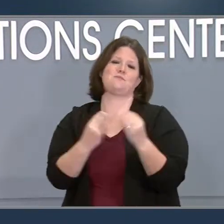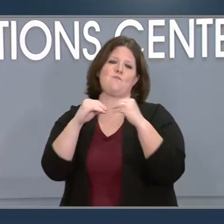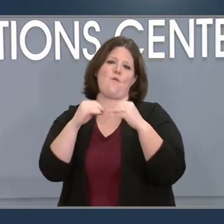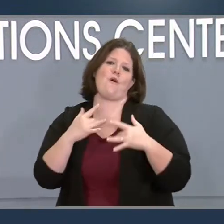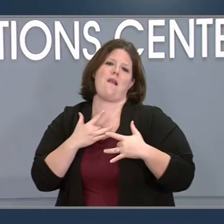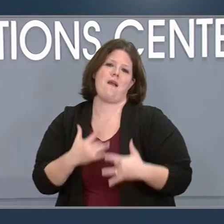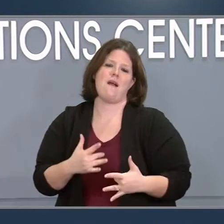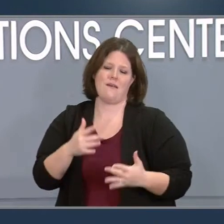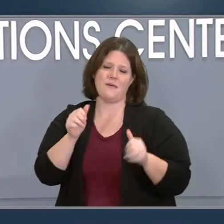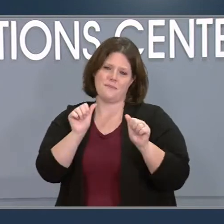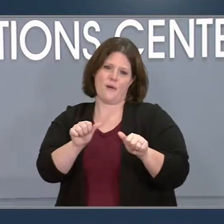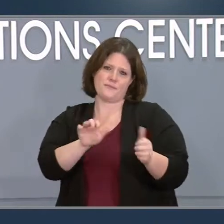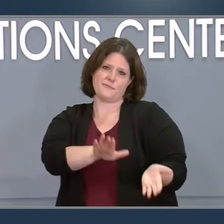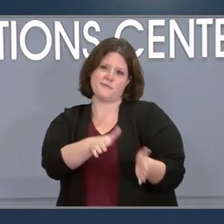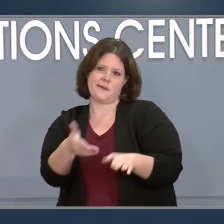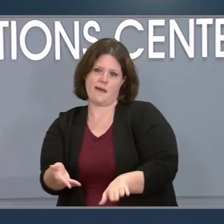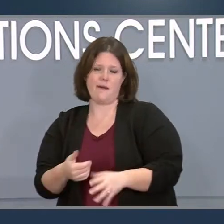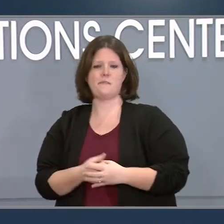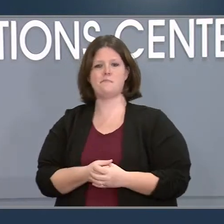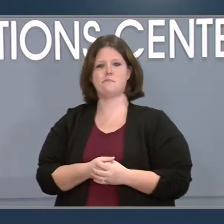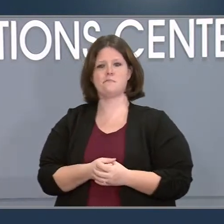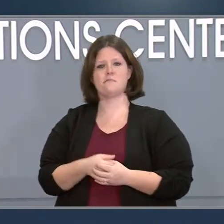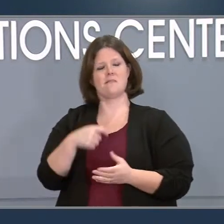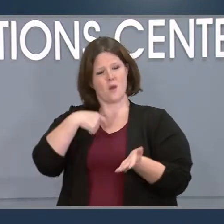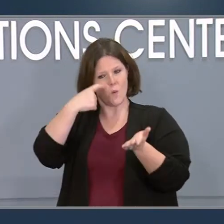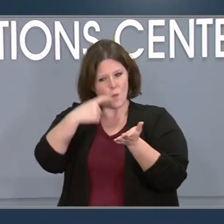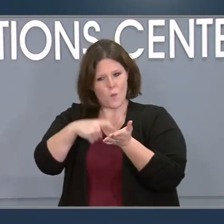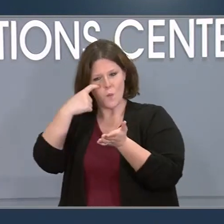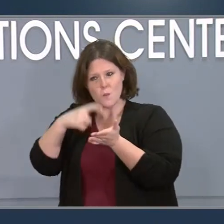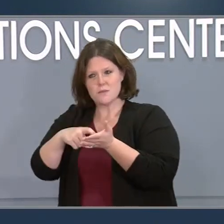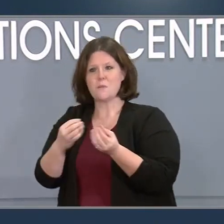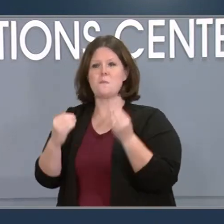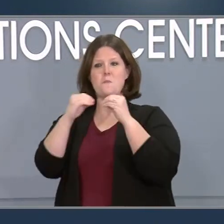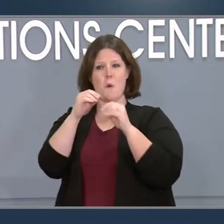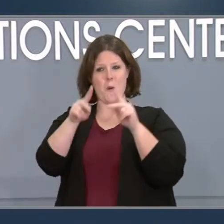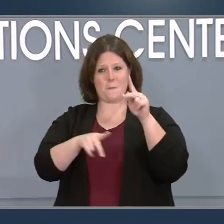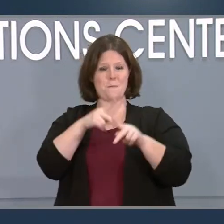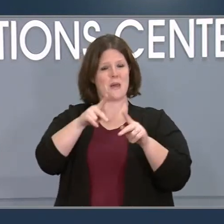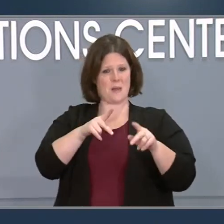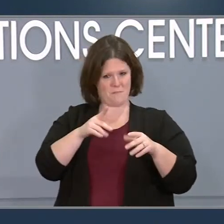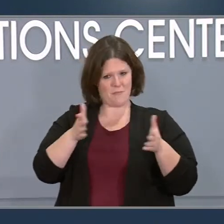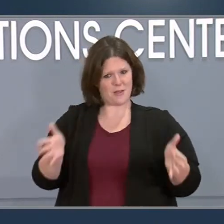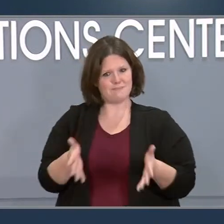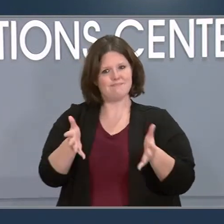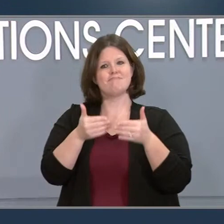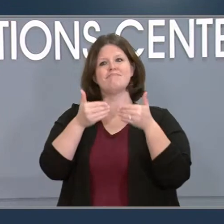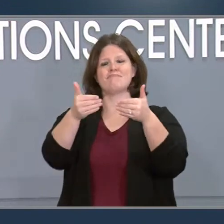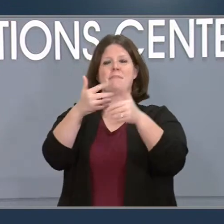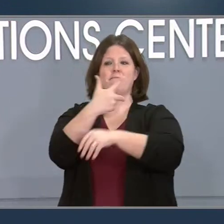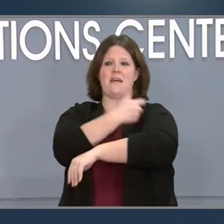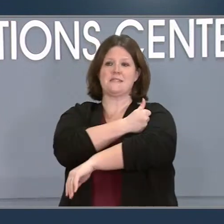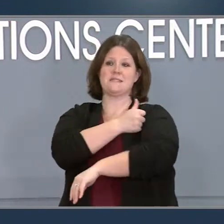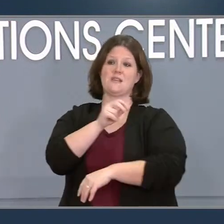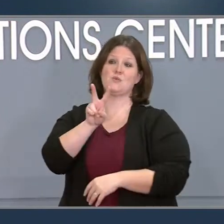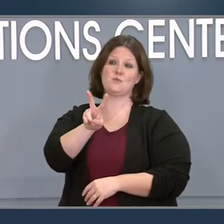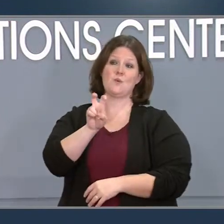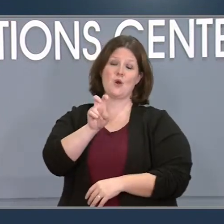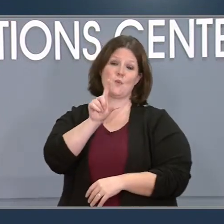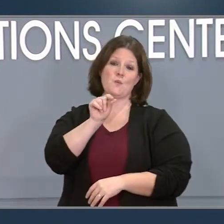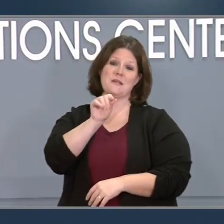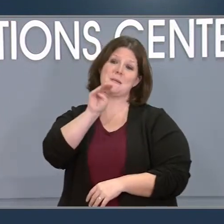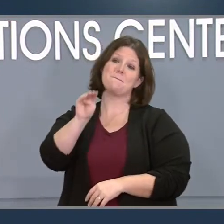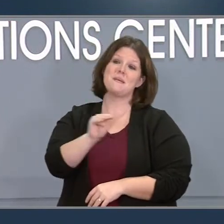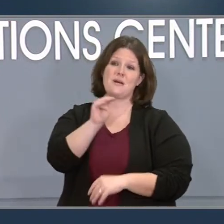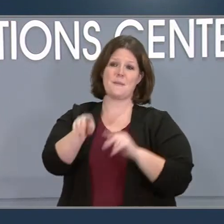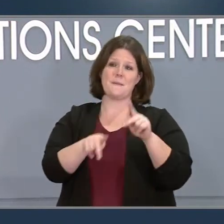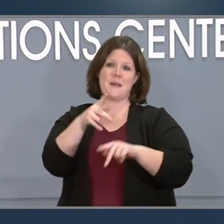every day more people are making the decision to get vaccinated. More than 220 million Americans have been safely vaccinated, including more